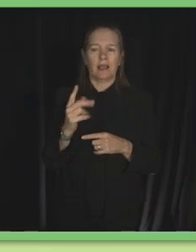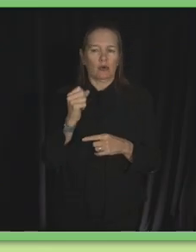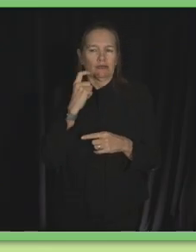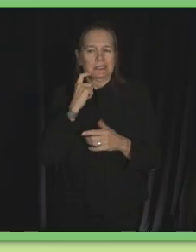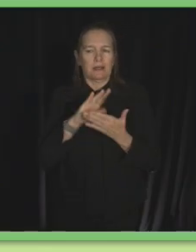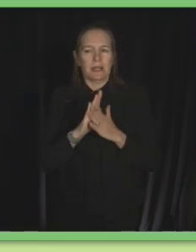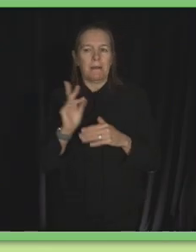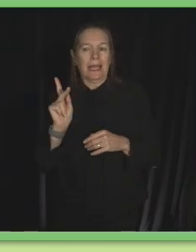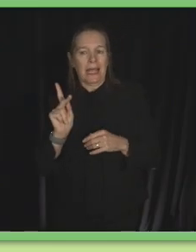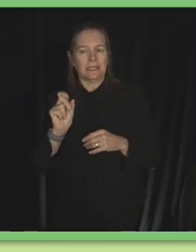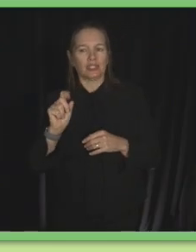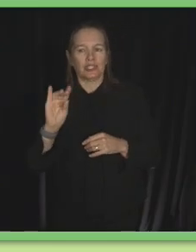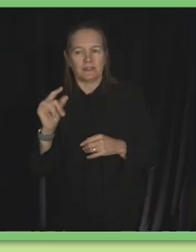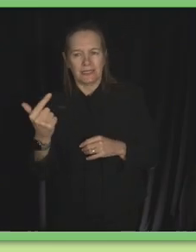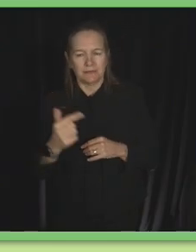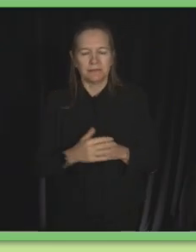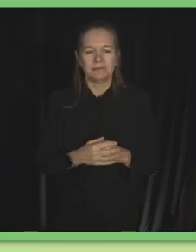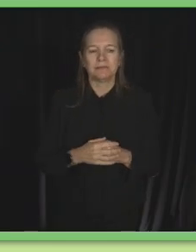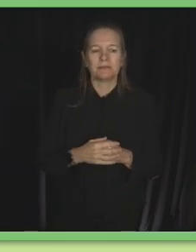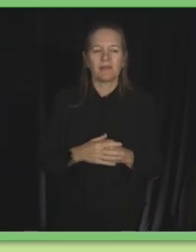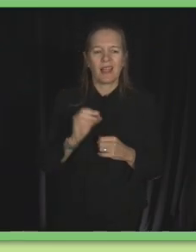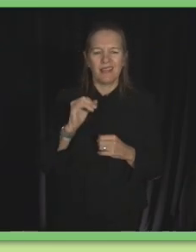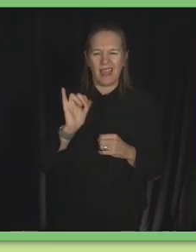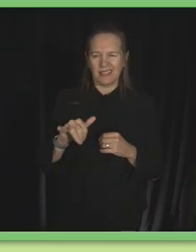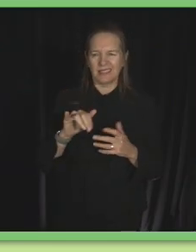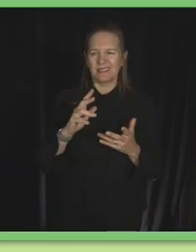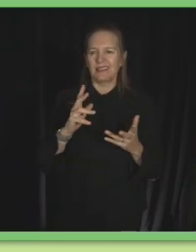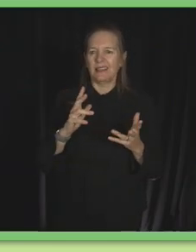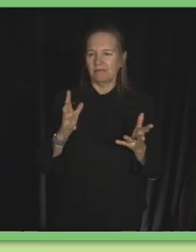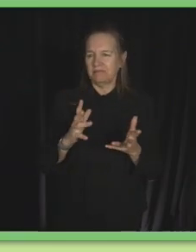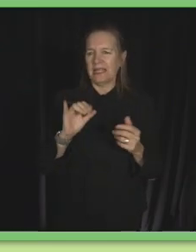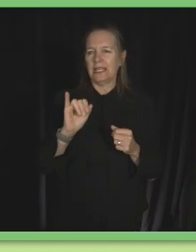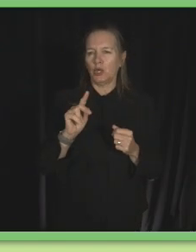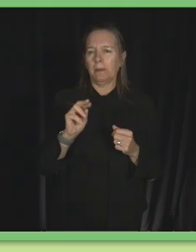recently graduated as an incubating project in CNCF.